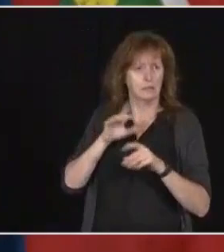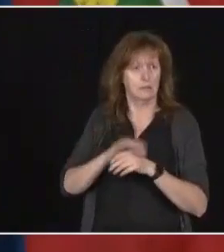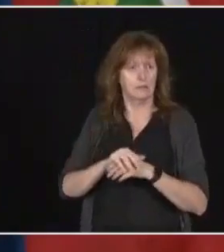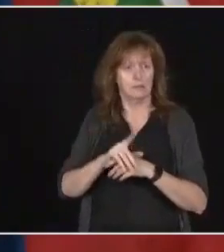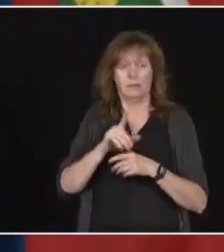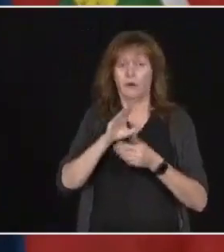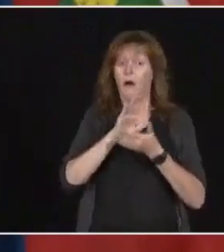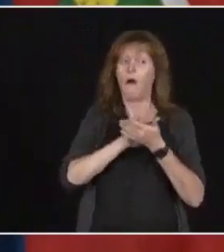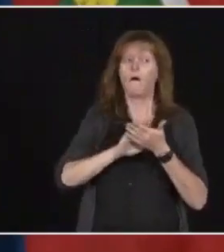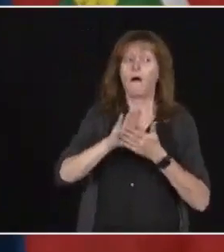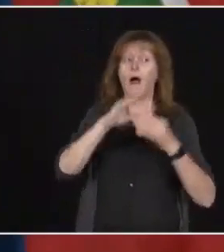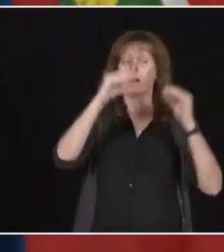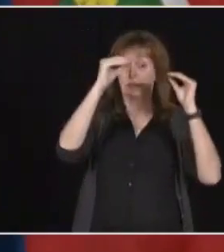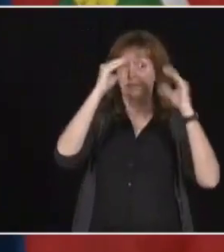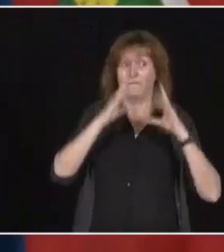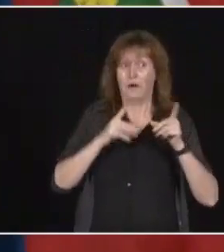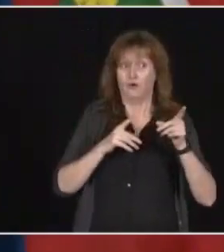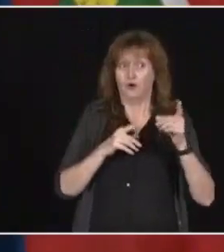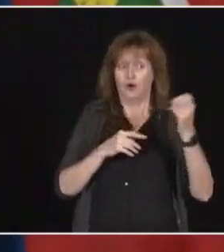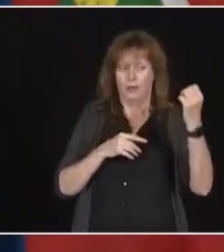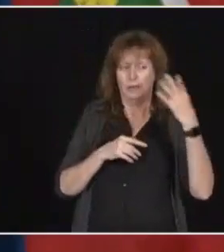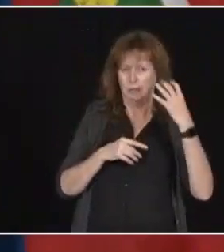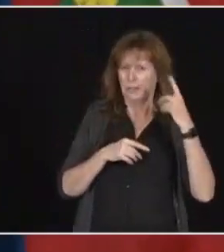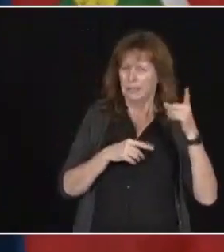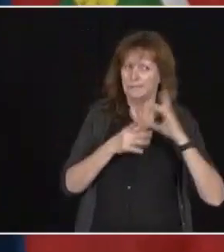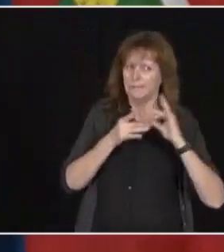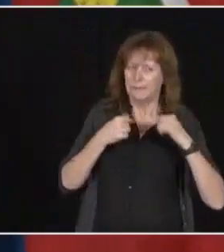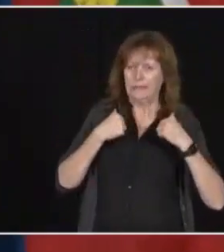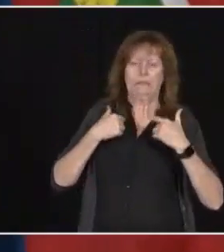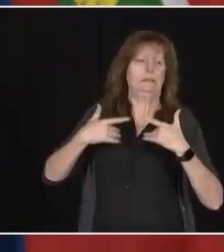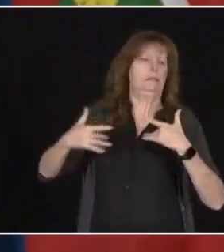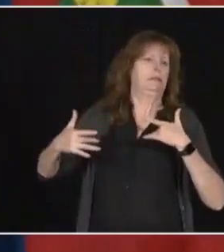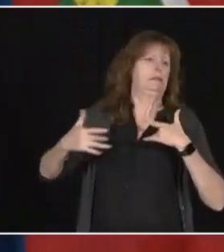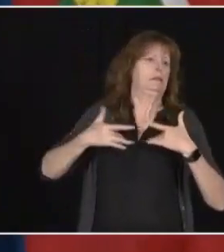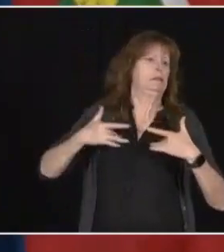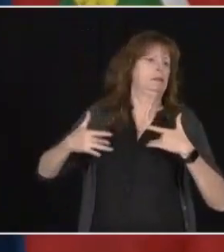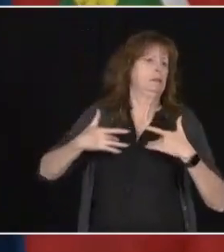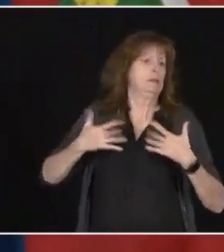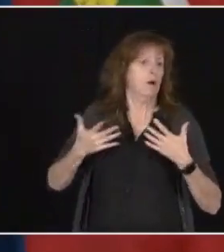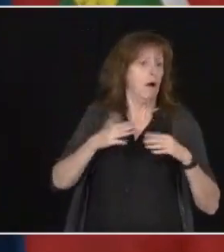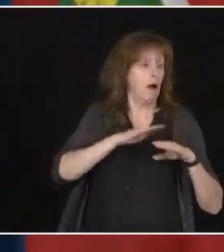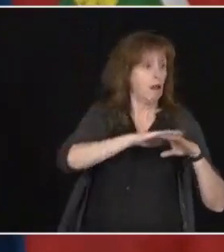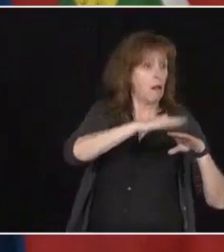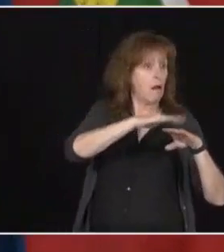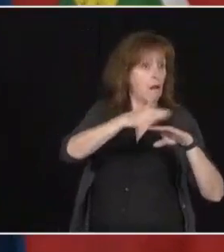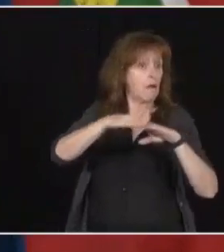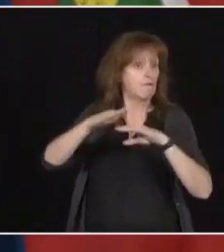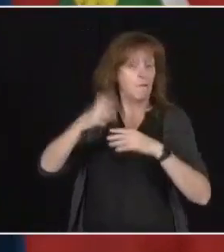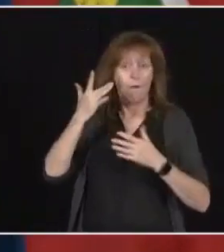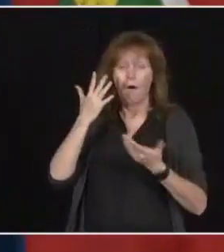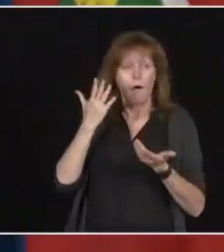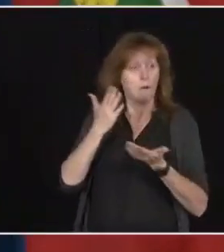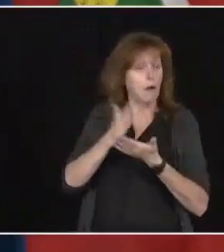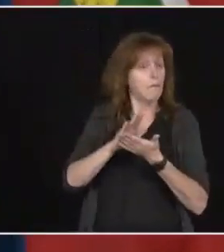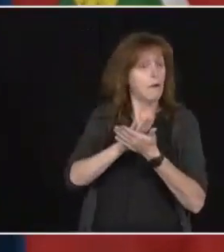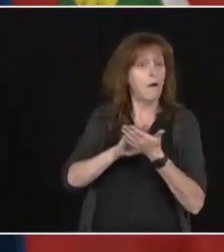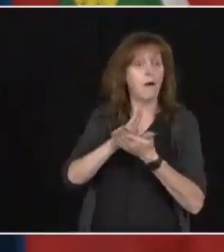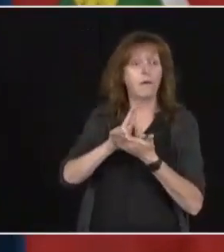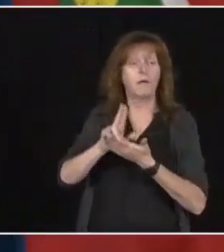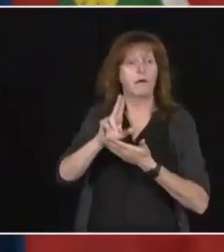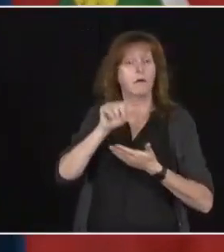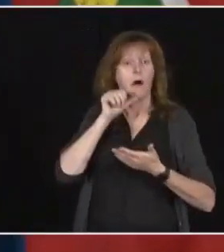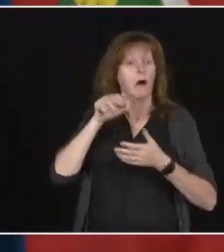says, who's concerned about possible layoffs. He says some colleges will not be enrolling new students